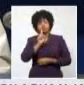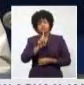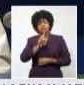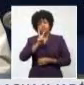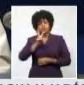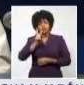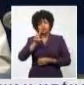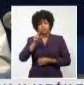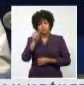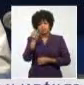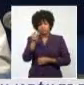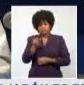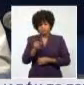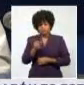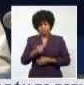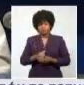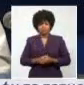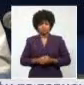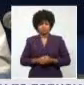131 people, that's